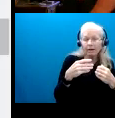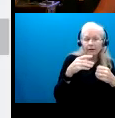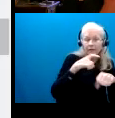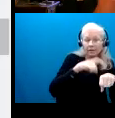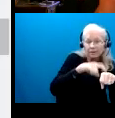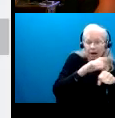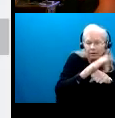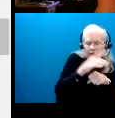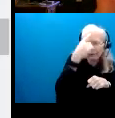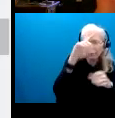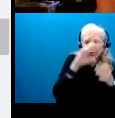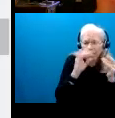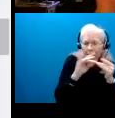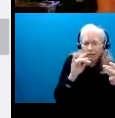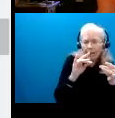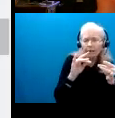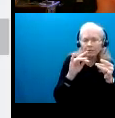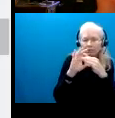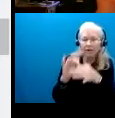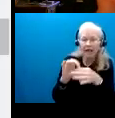Because I think that's an important issue.